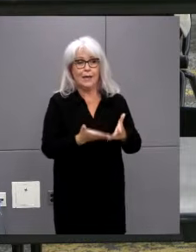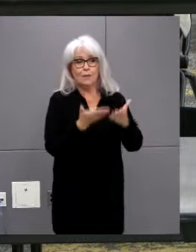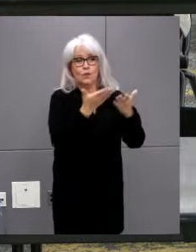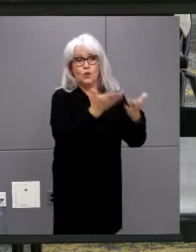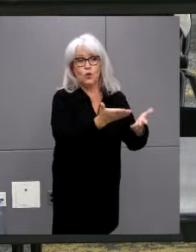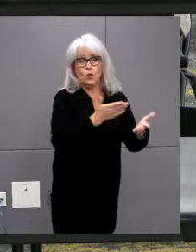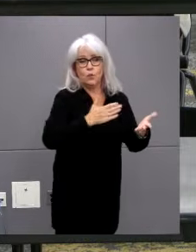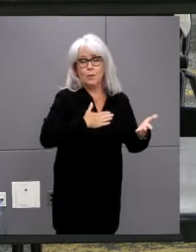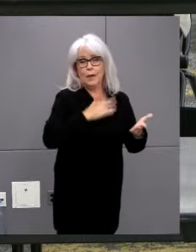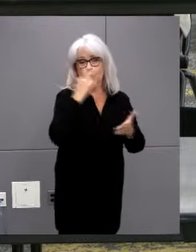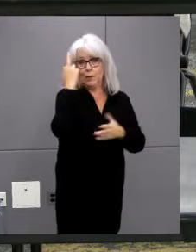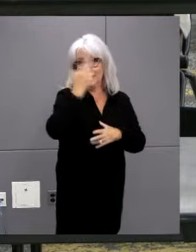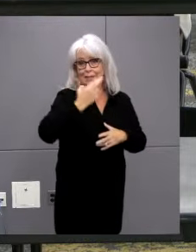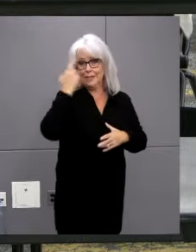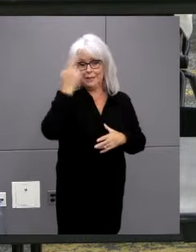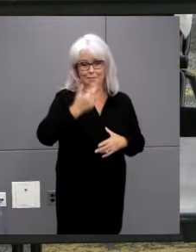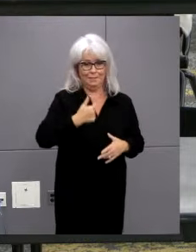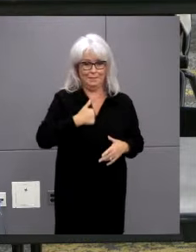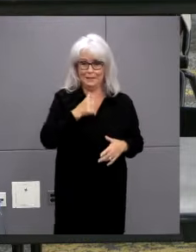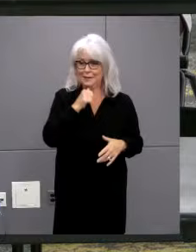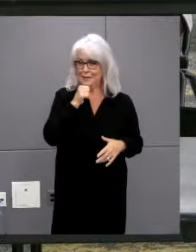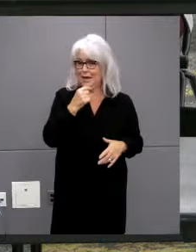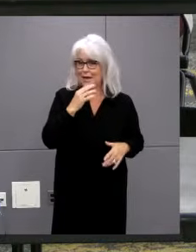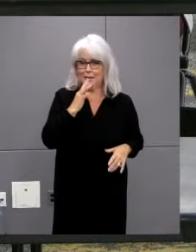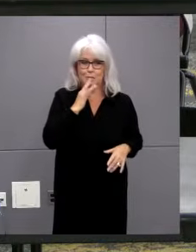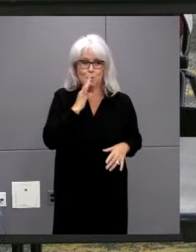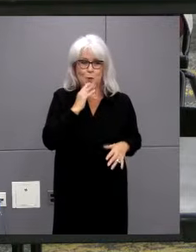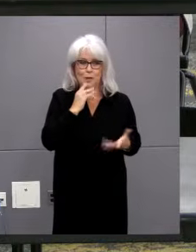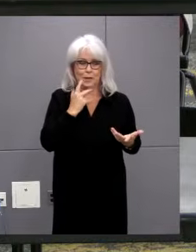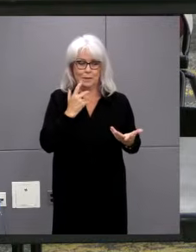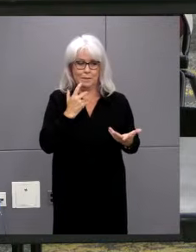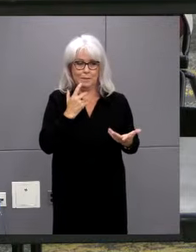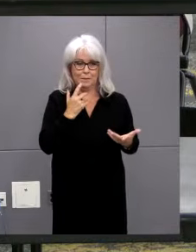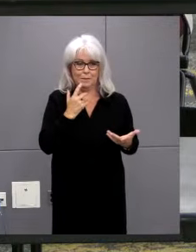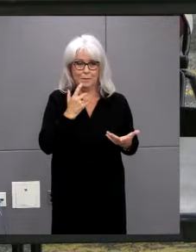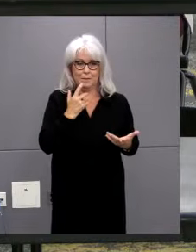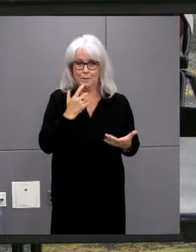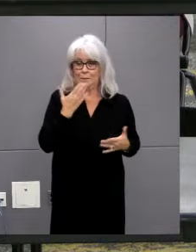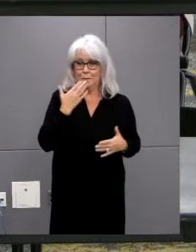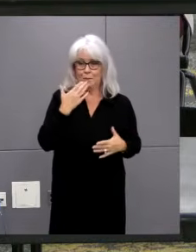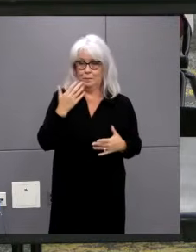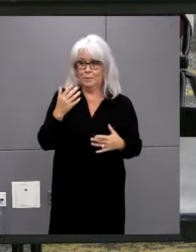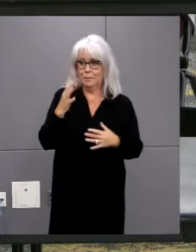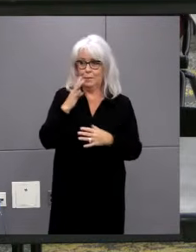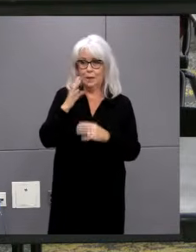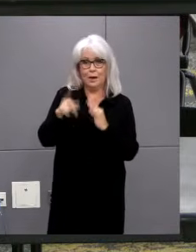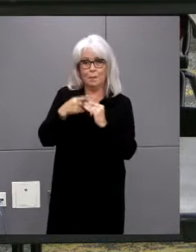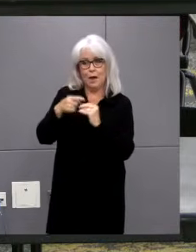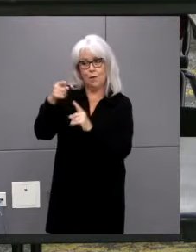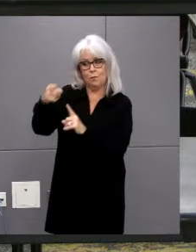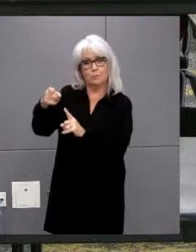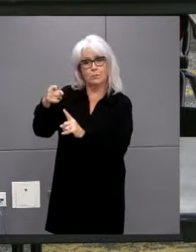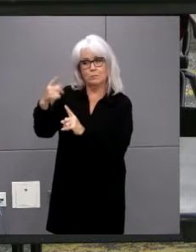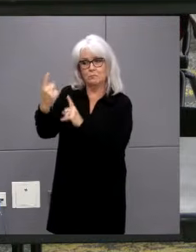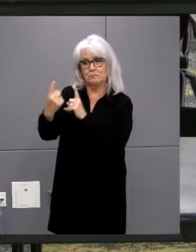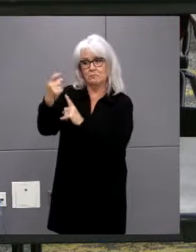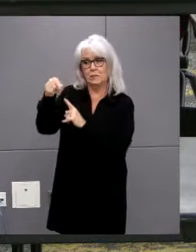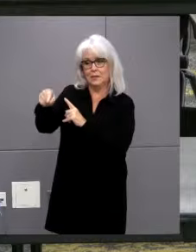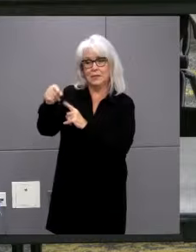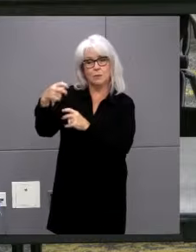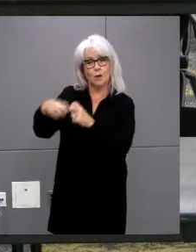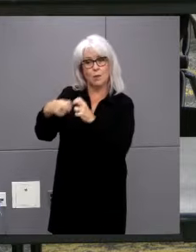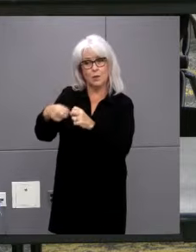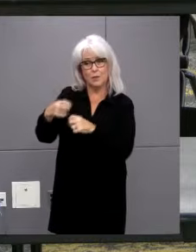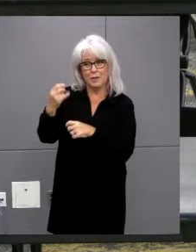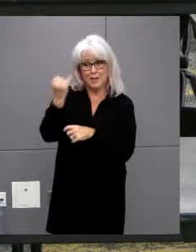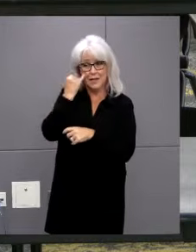I have not once spoken, Madam President. No, you have not. With you regarding this issue. I spoke to you. So unless